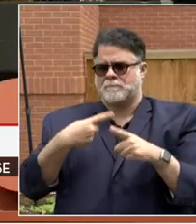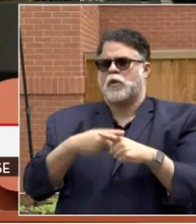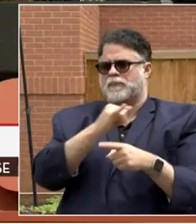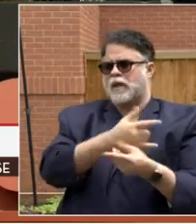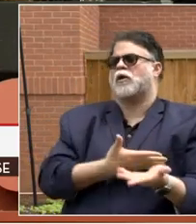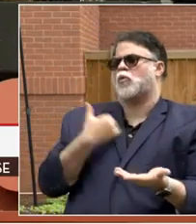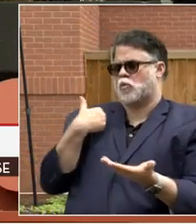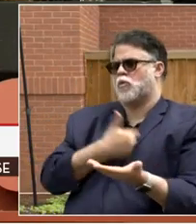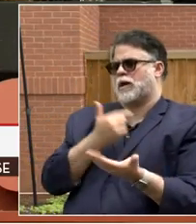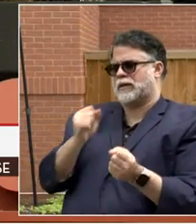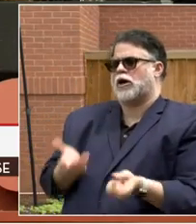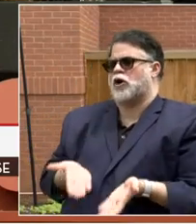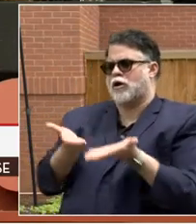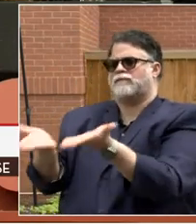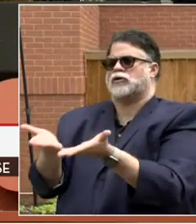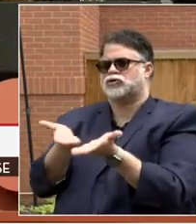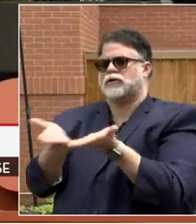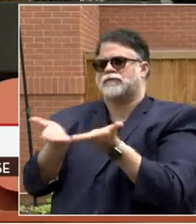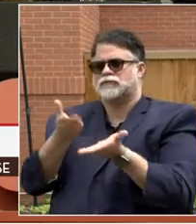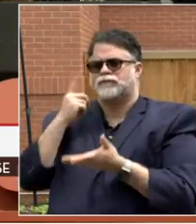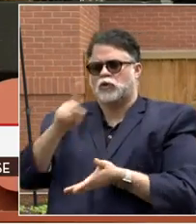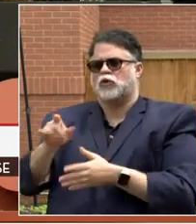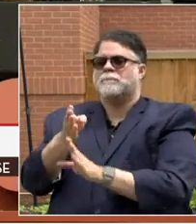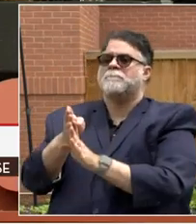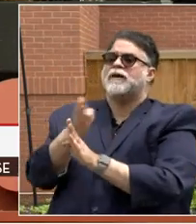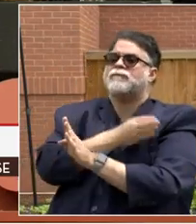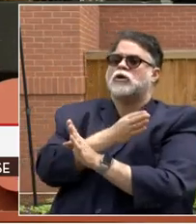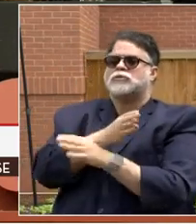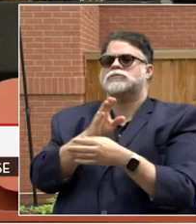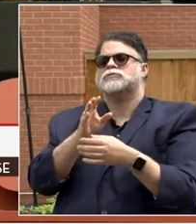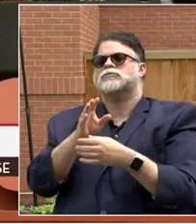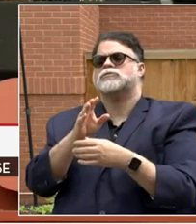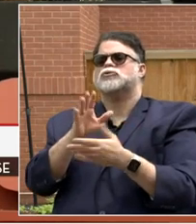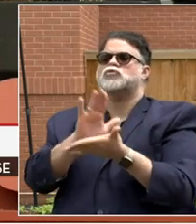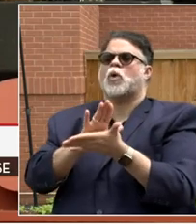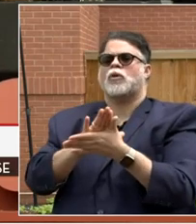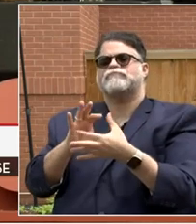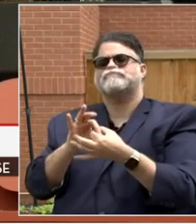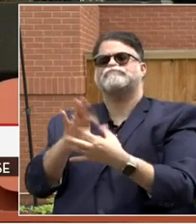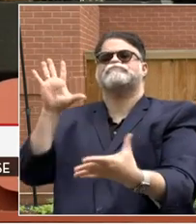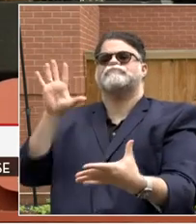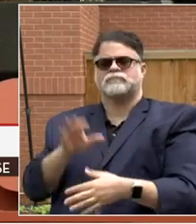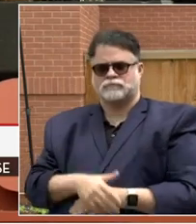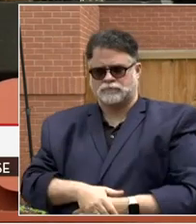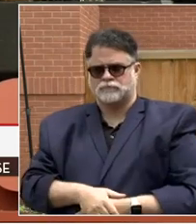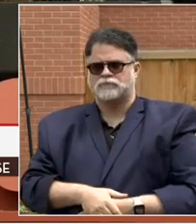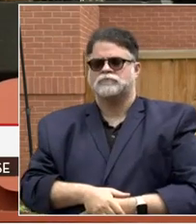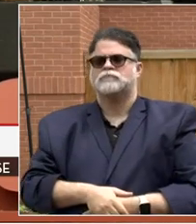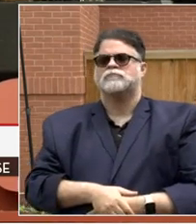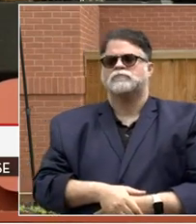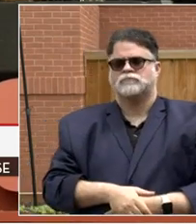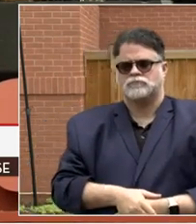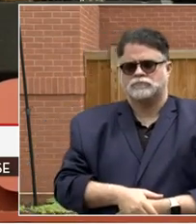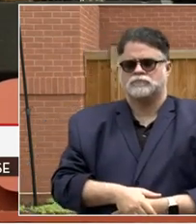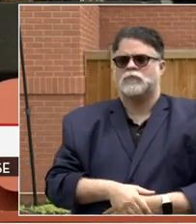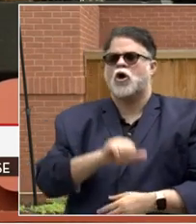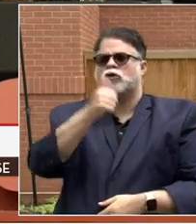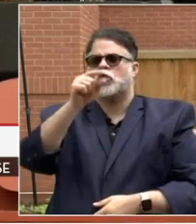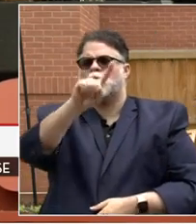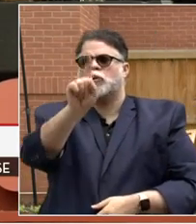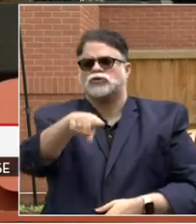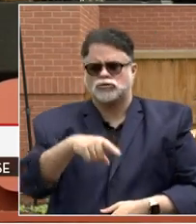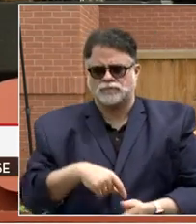offer before school lets out. Yeah. Thank you. Another question I have, the debate was